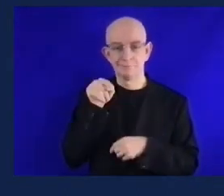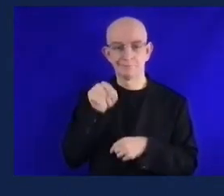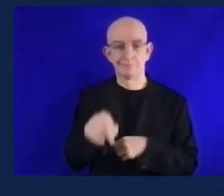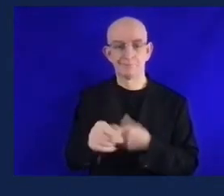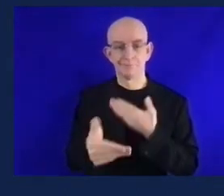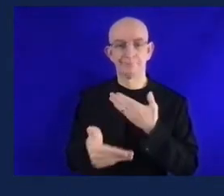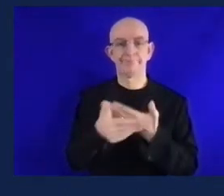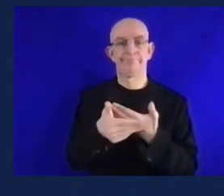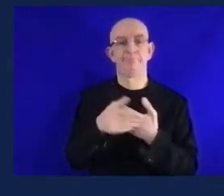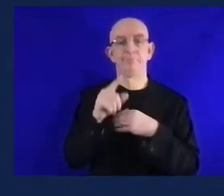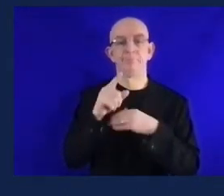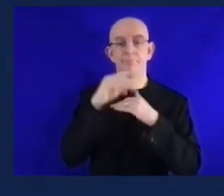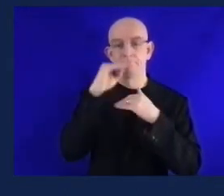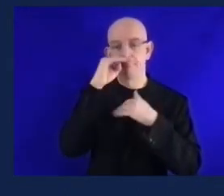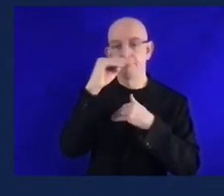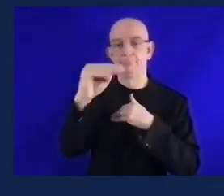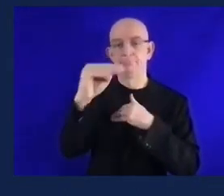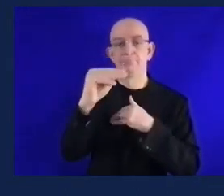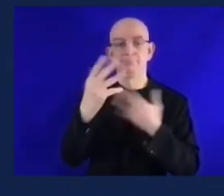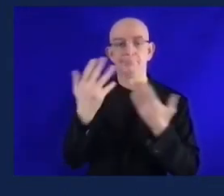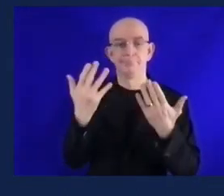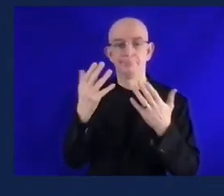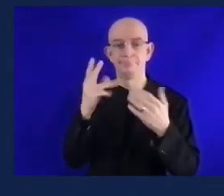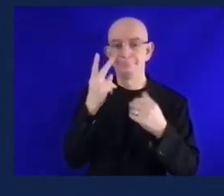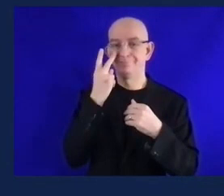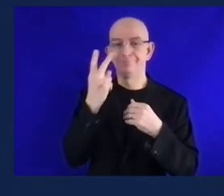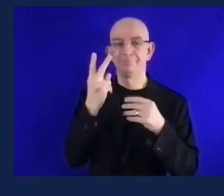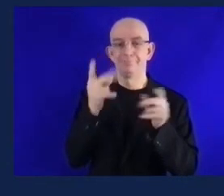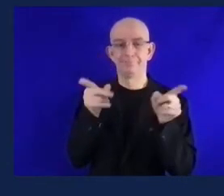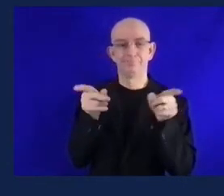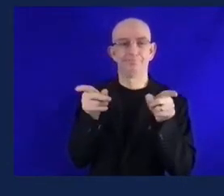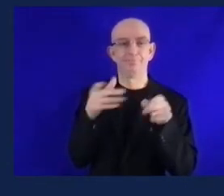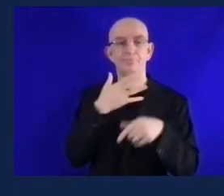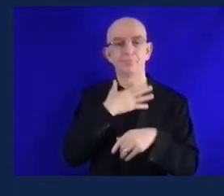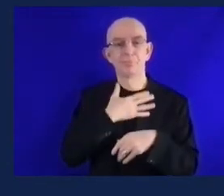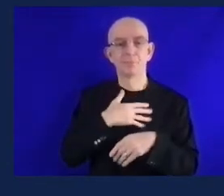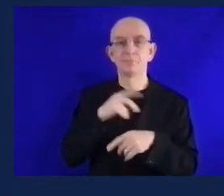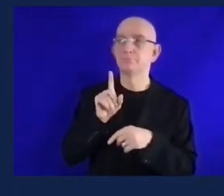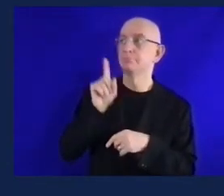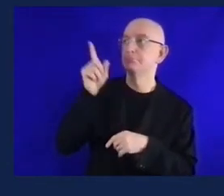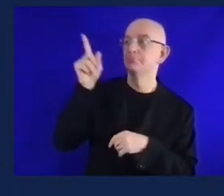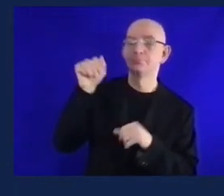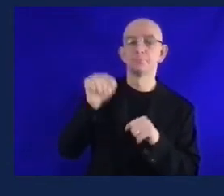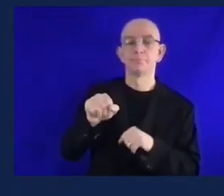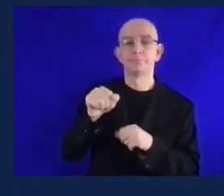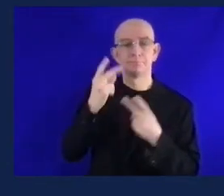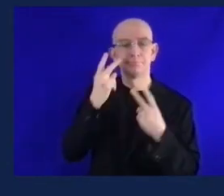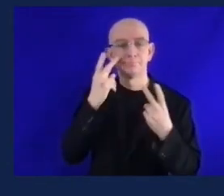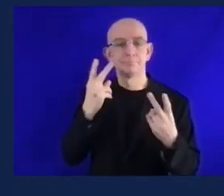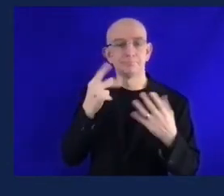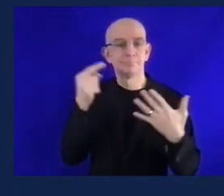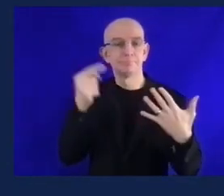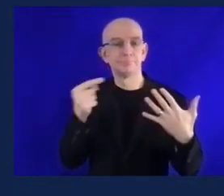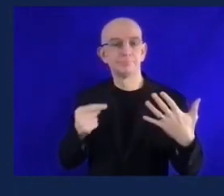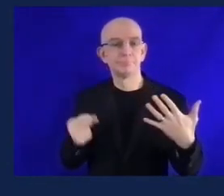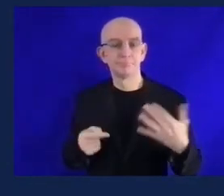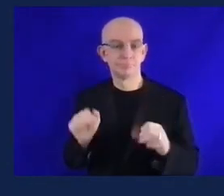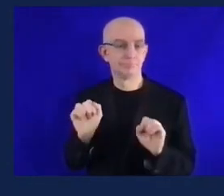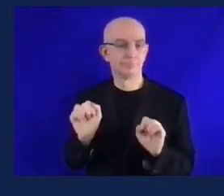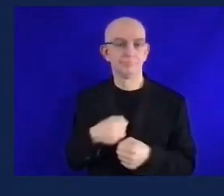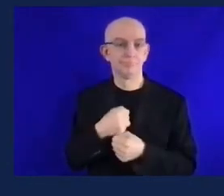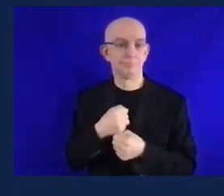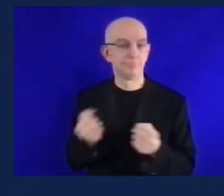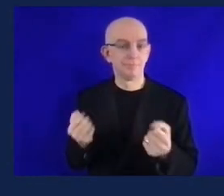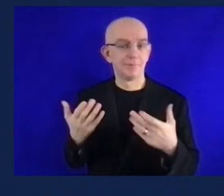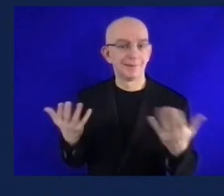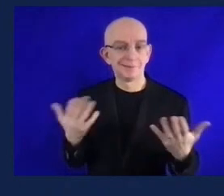want to be at the stadium. This is still very common. With regards to non-visibly disabled fans,